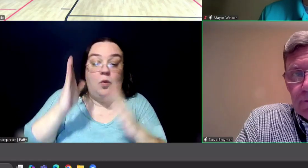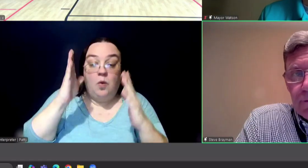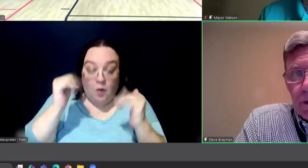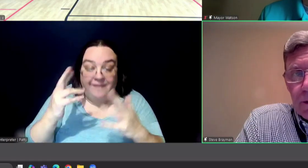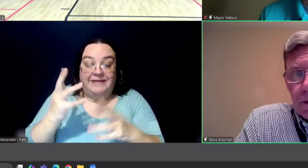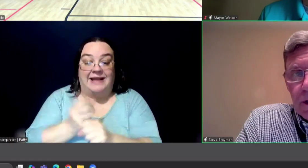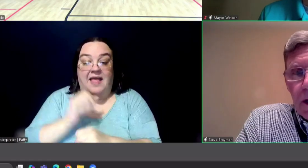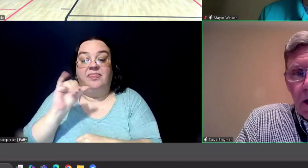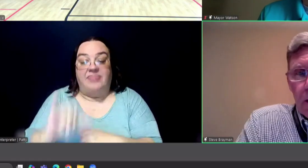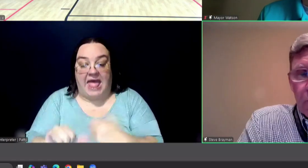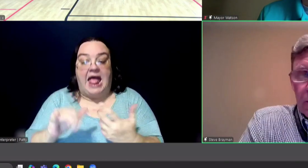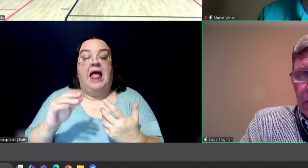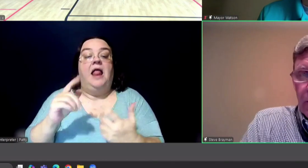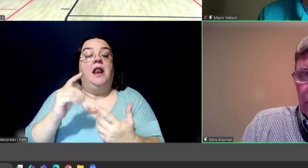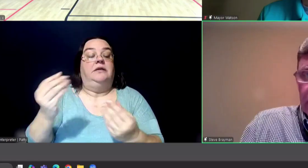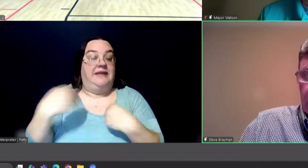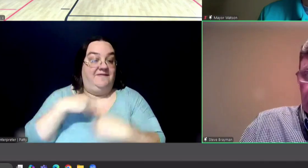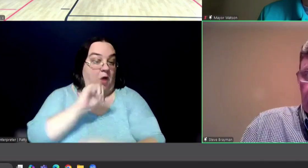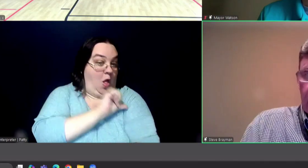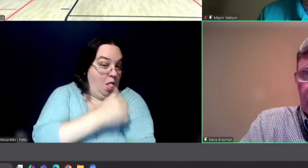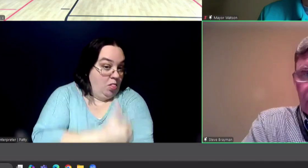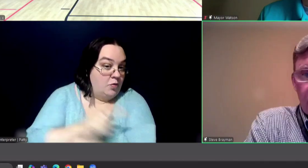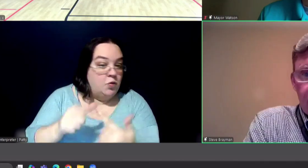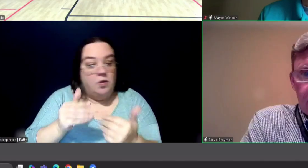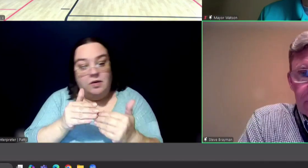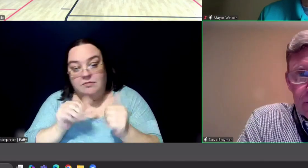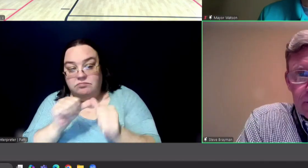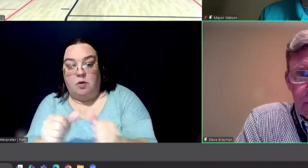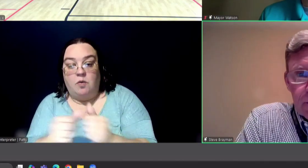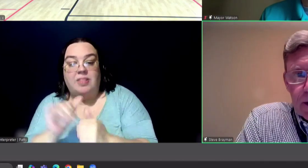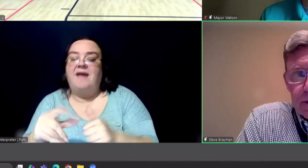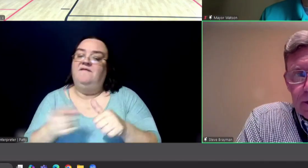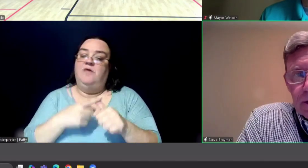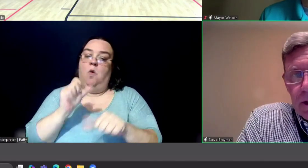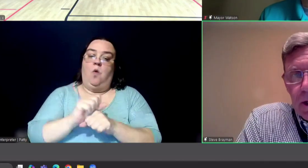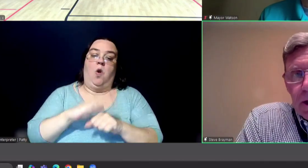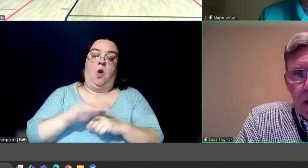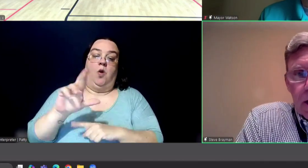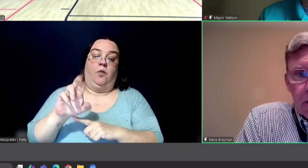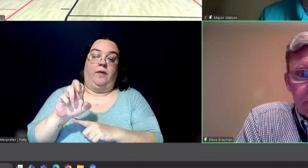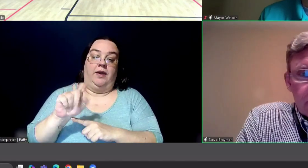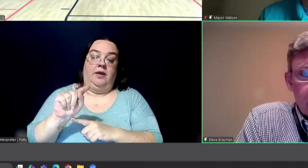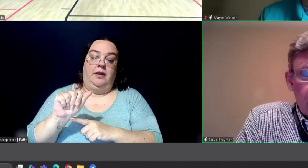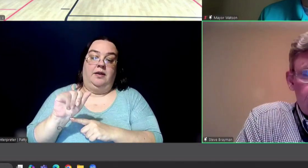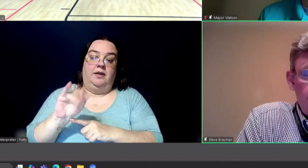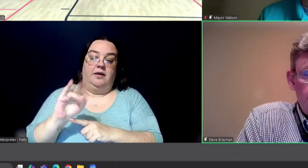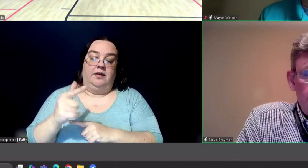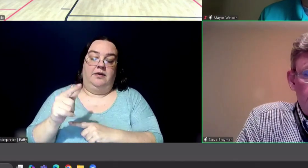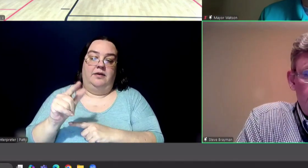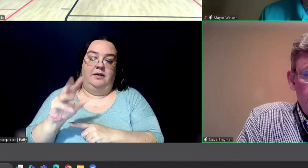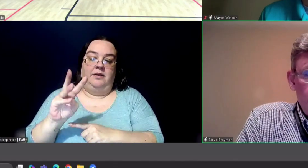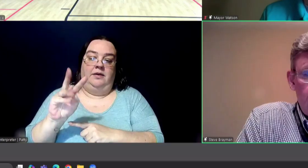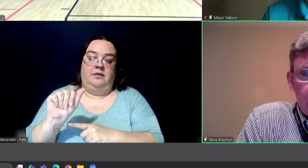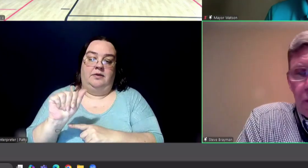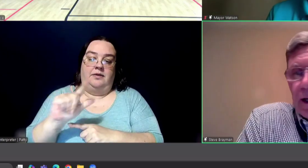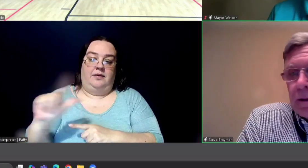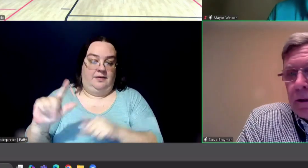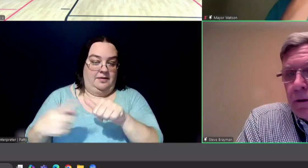authorization to move forward. We're going to be working on the retaining wall first, and so that's the critical aspect.